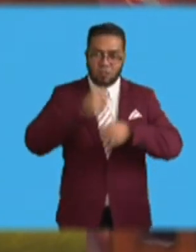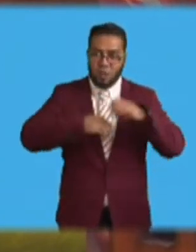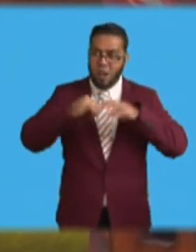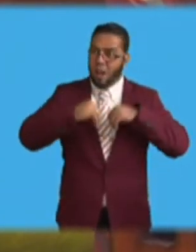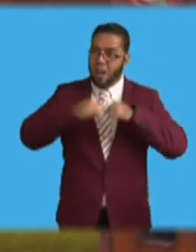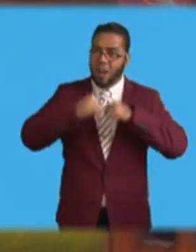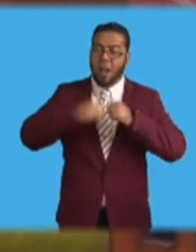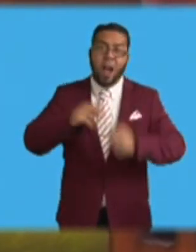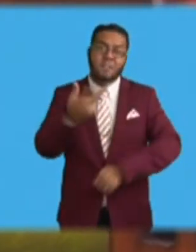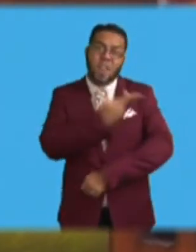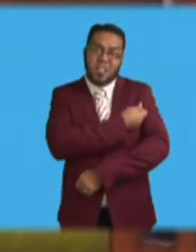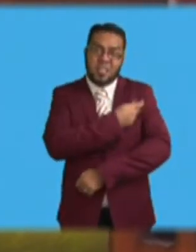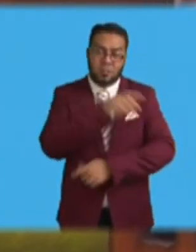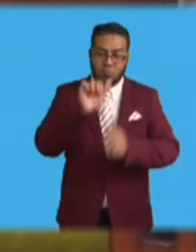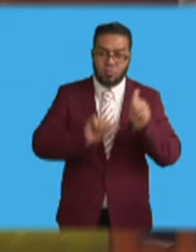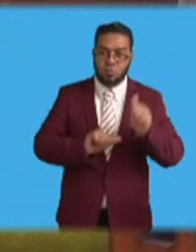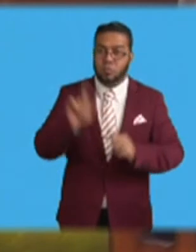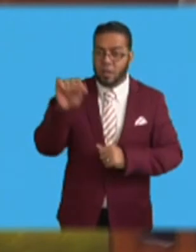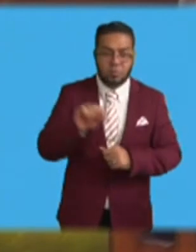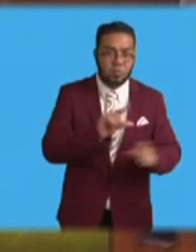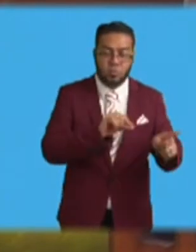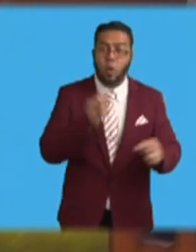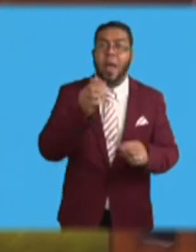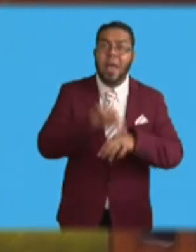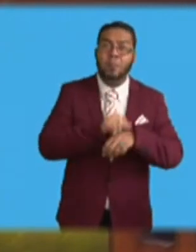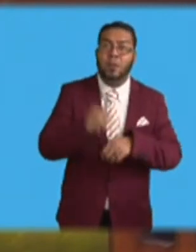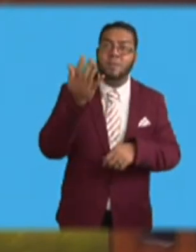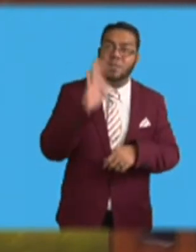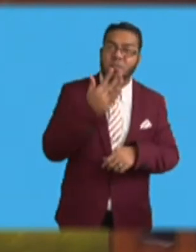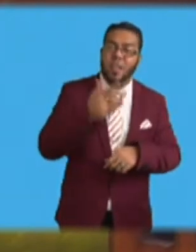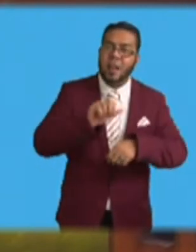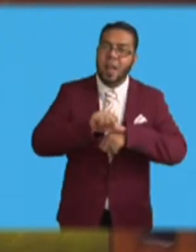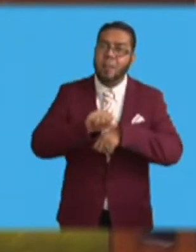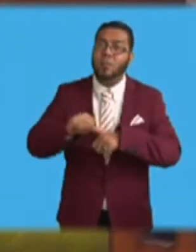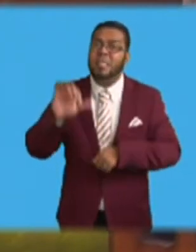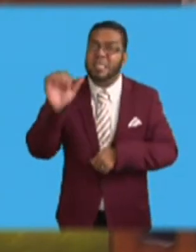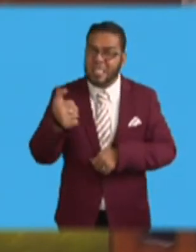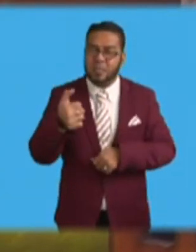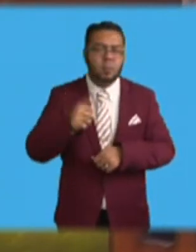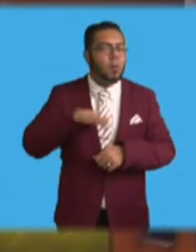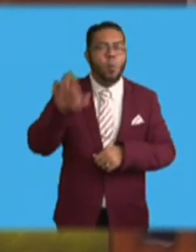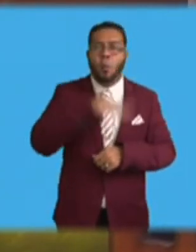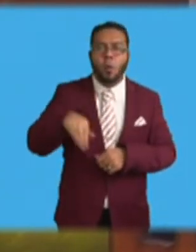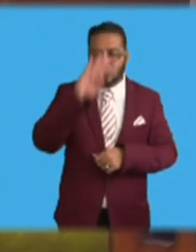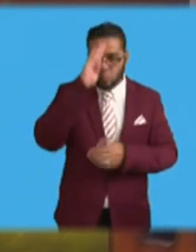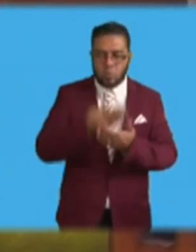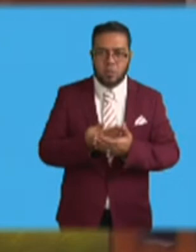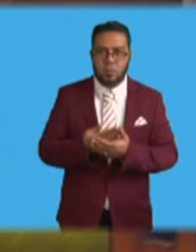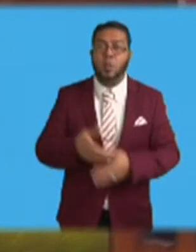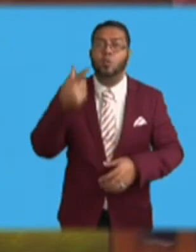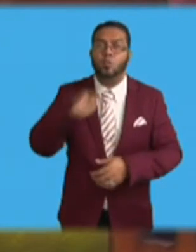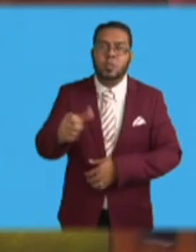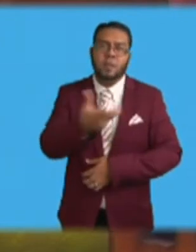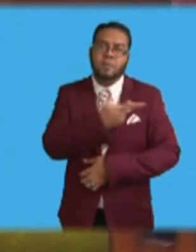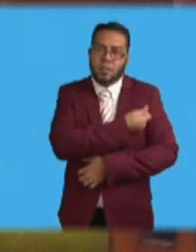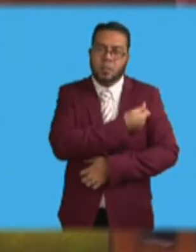vaccine campaign was conducted on April 5th to April 6th for all Navesao Adventist students using vaccines